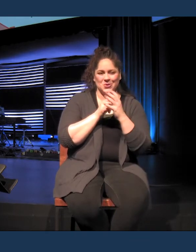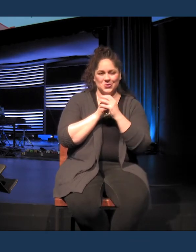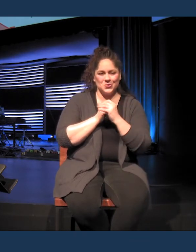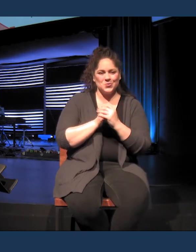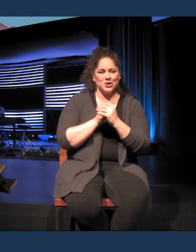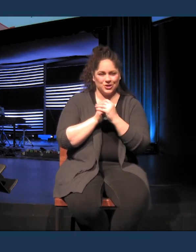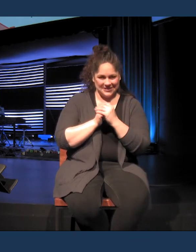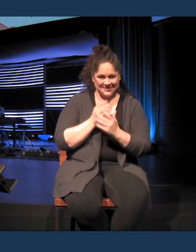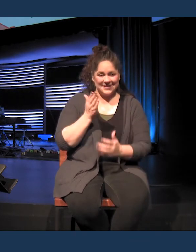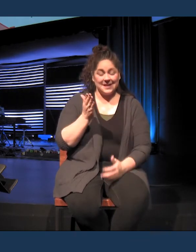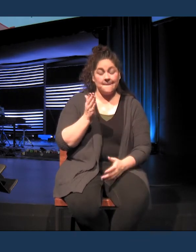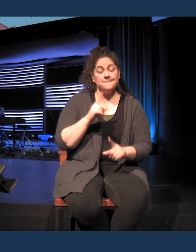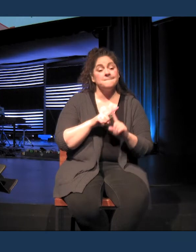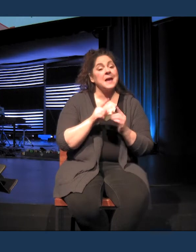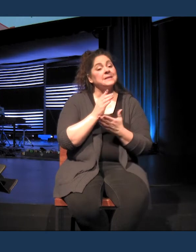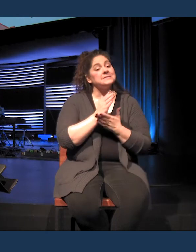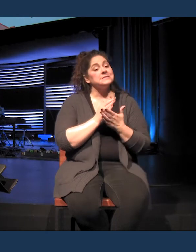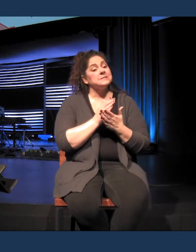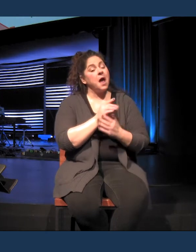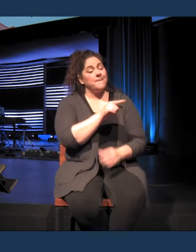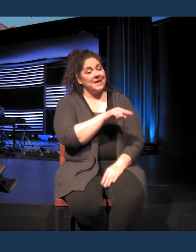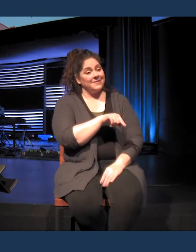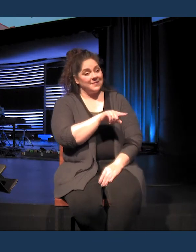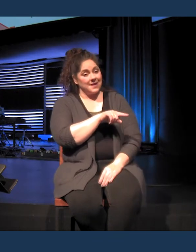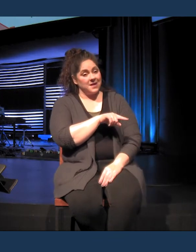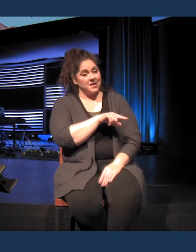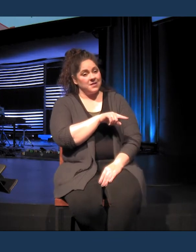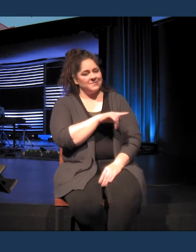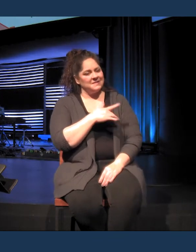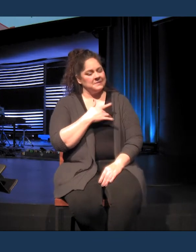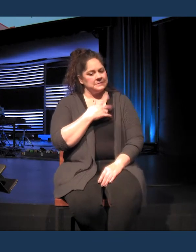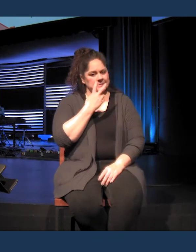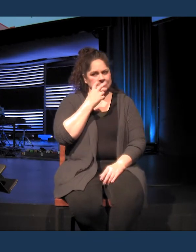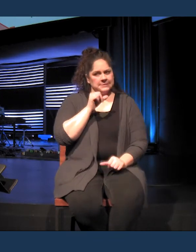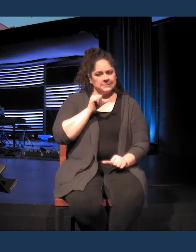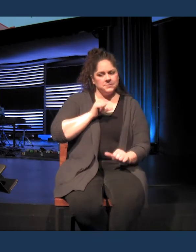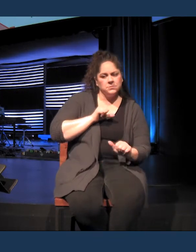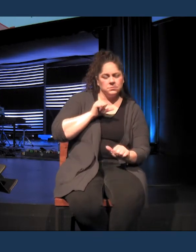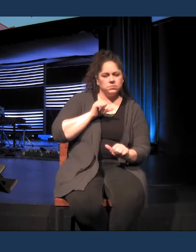But some of them doubted.